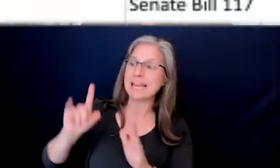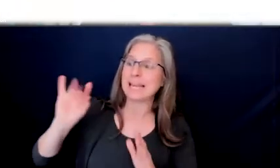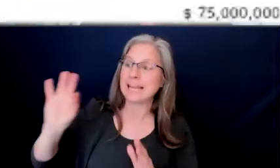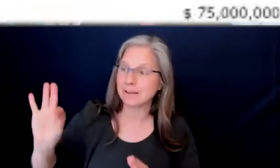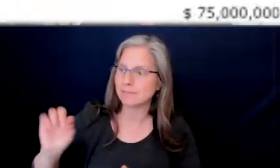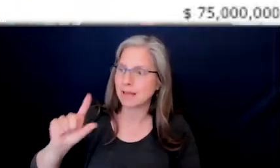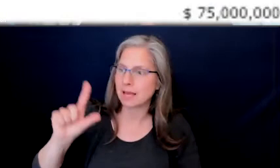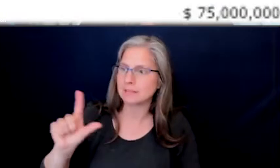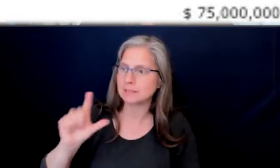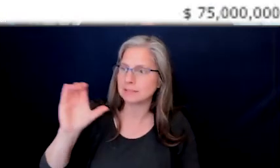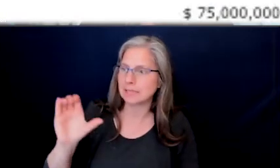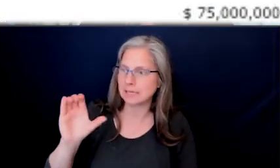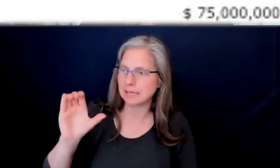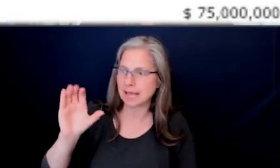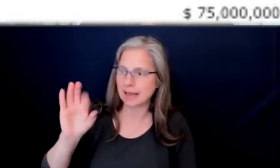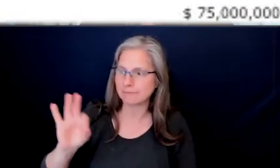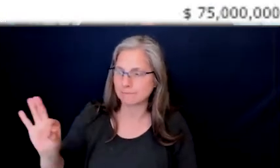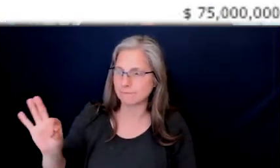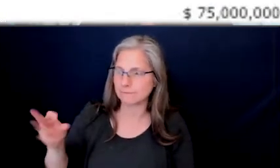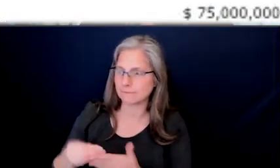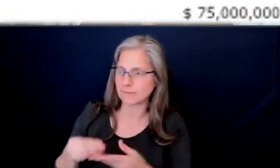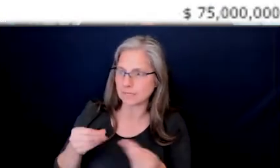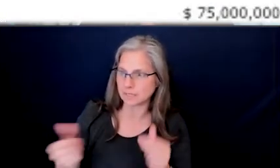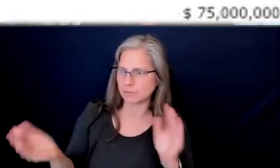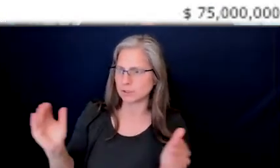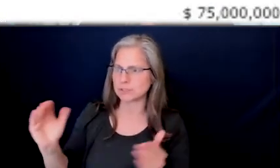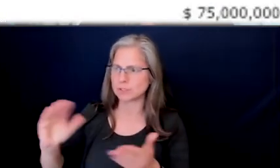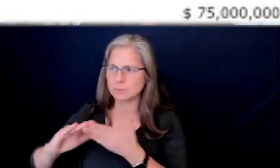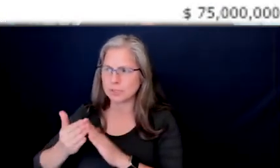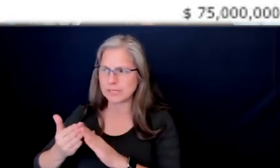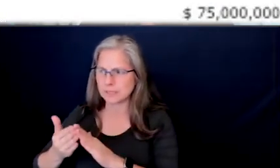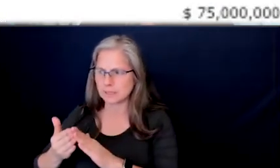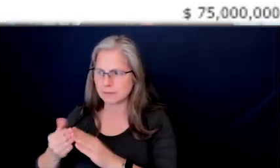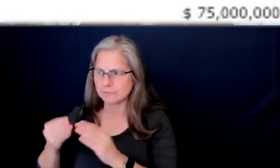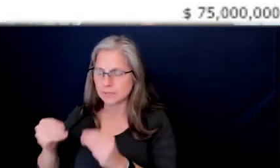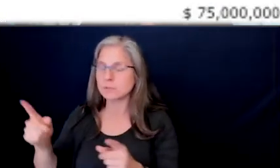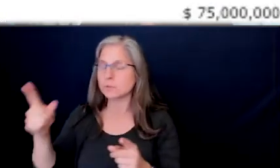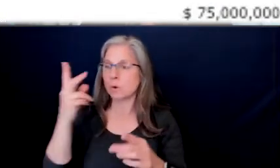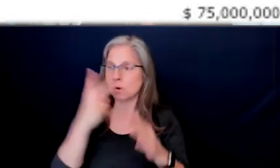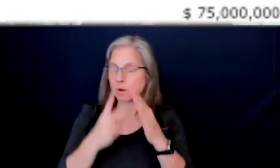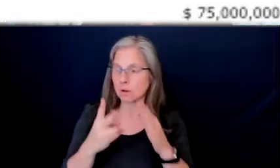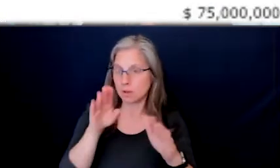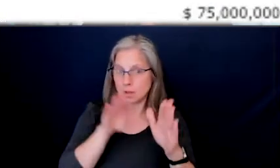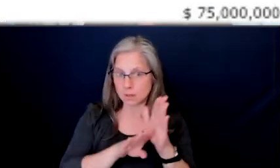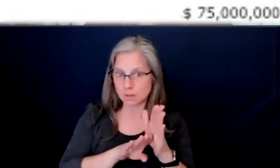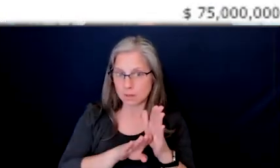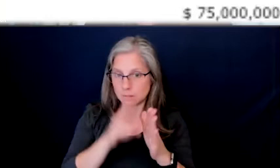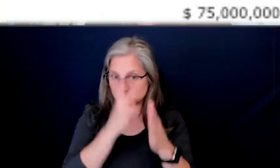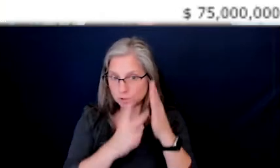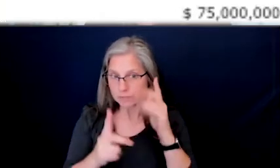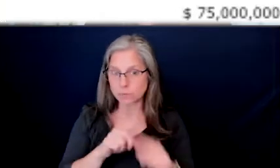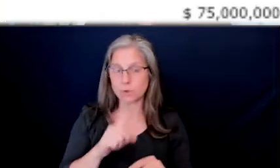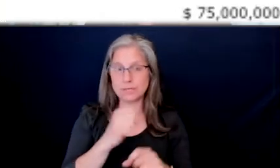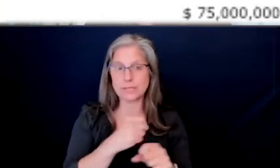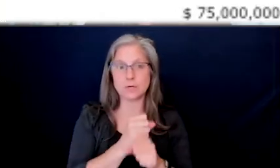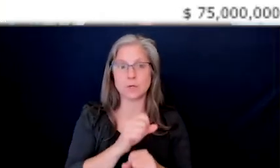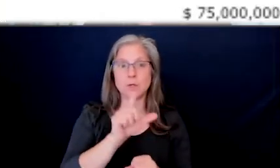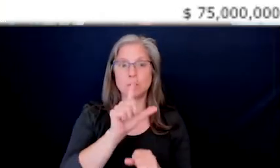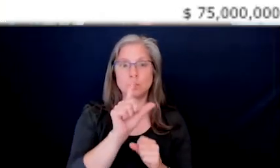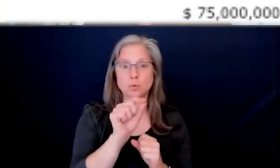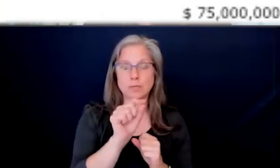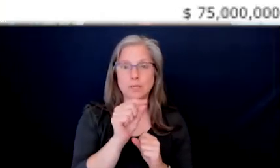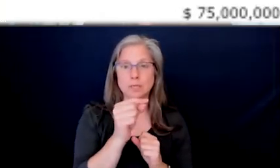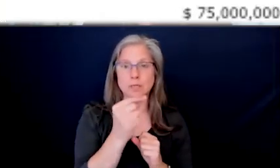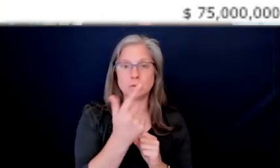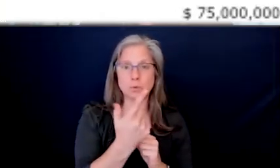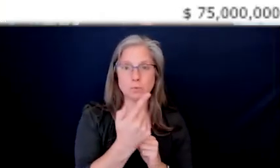funded versus being community funded? Yes. So for the projections for 21, 22, 22,